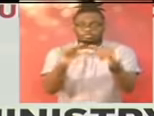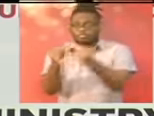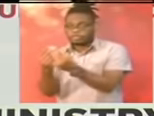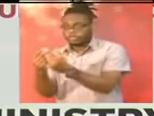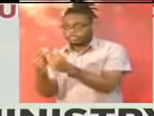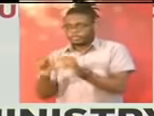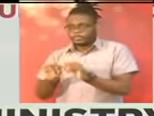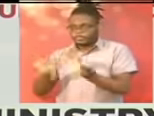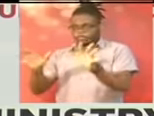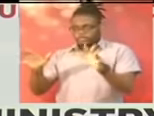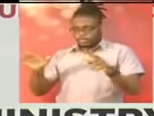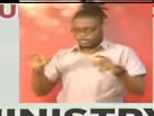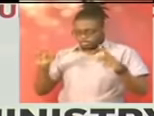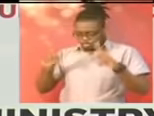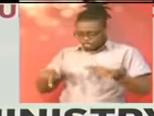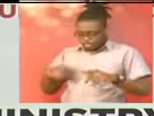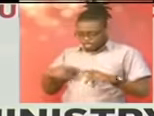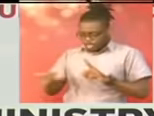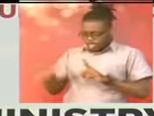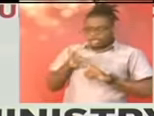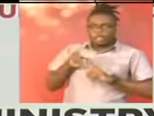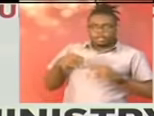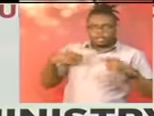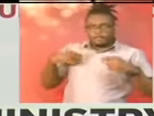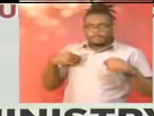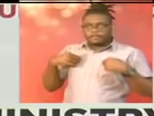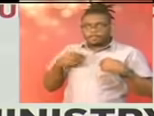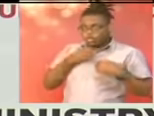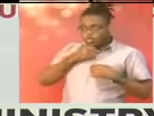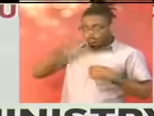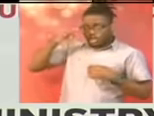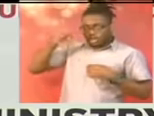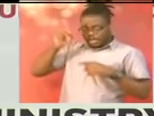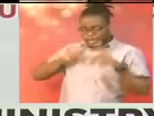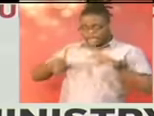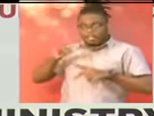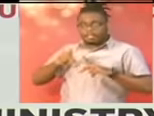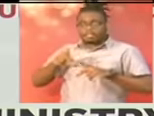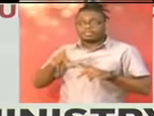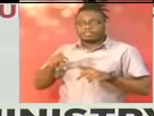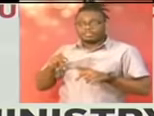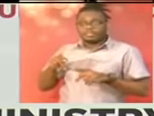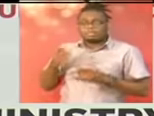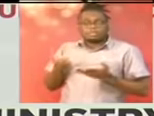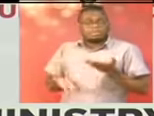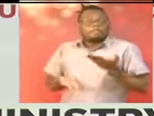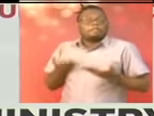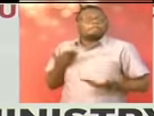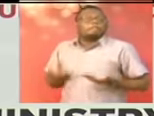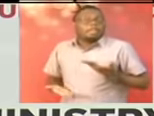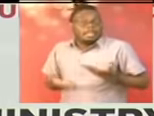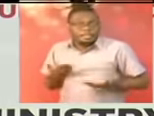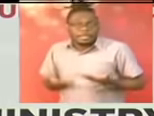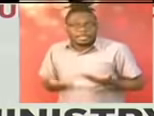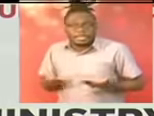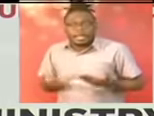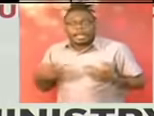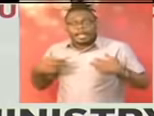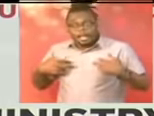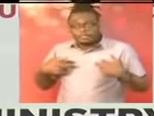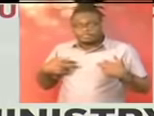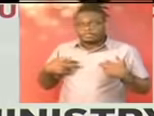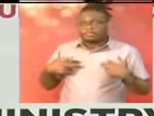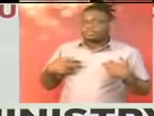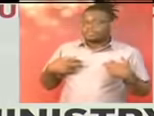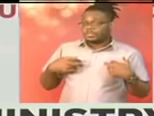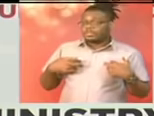could have one or other of the variants, either what we had before, which was actually the R1, or this newer variant that was